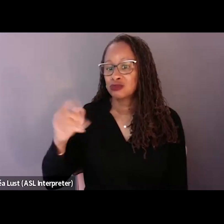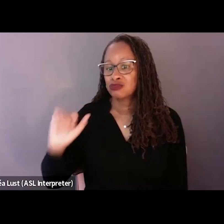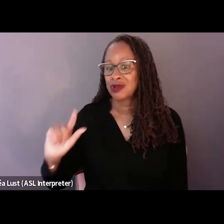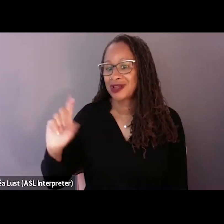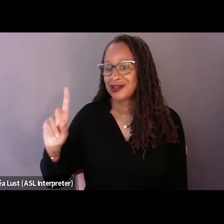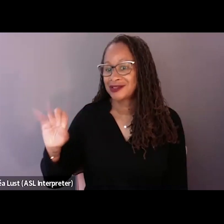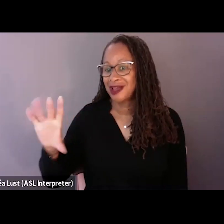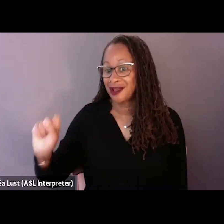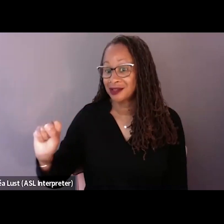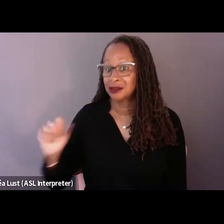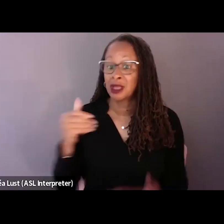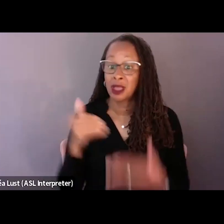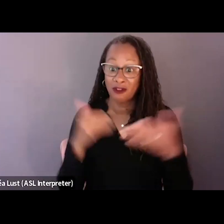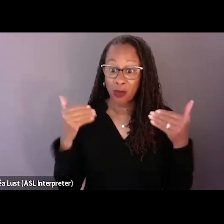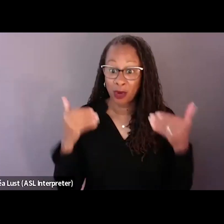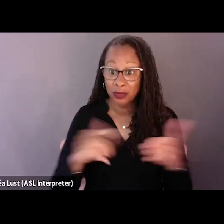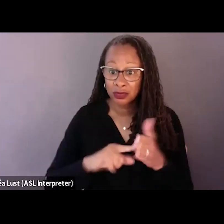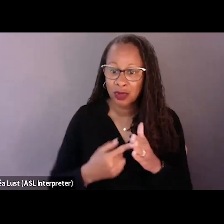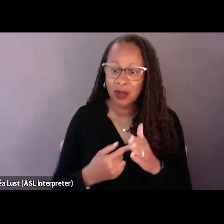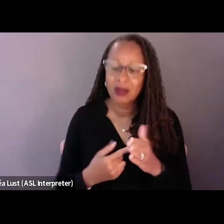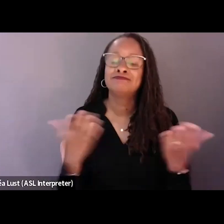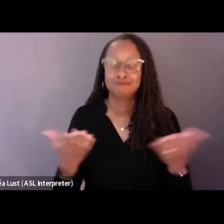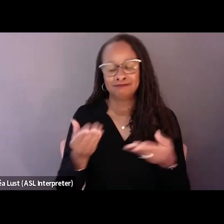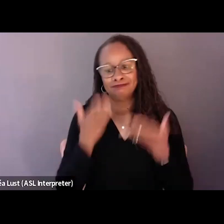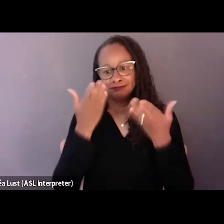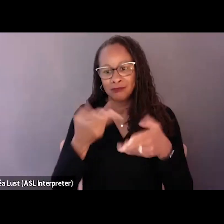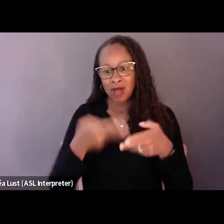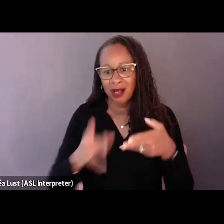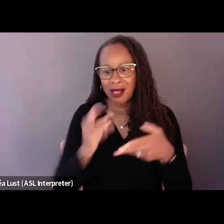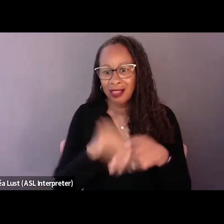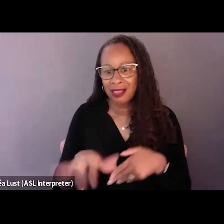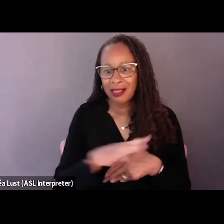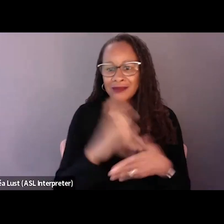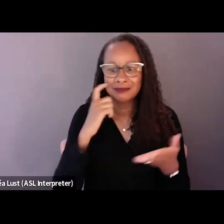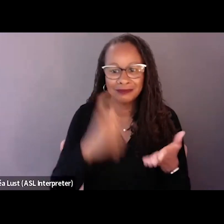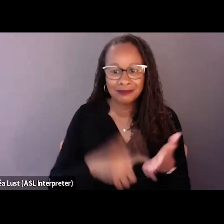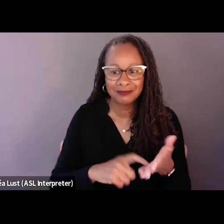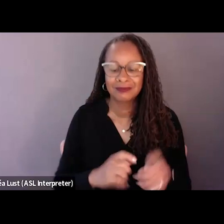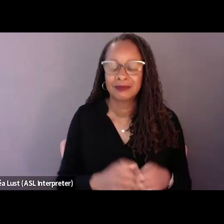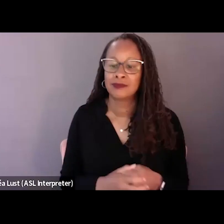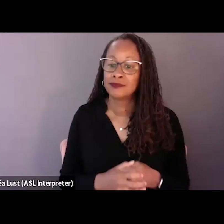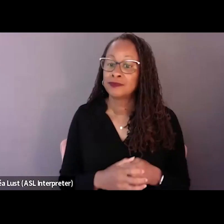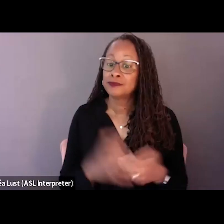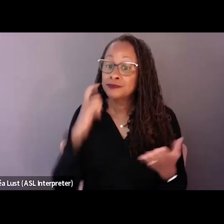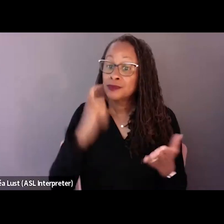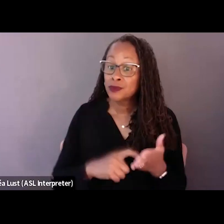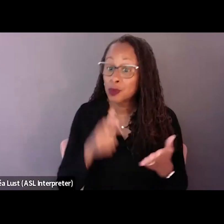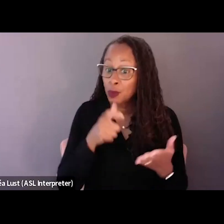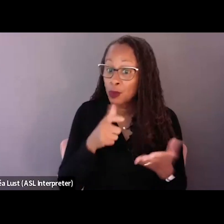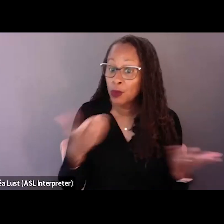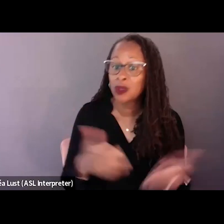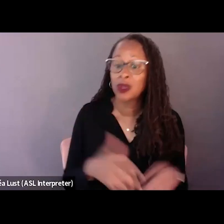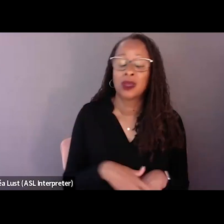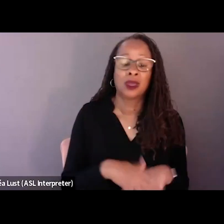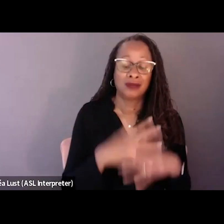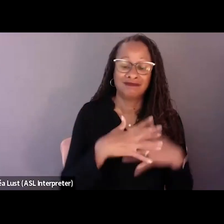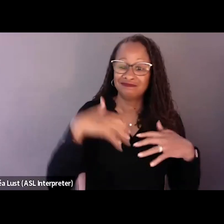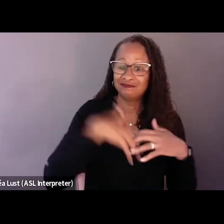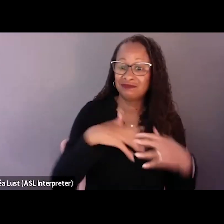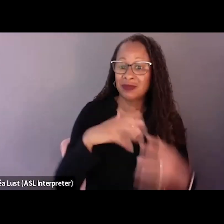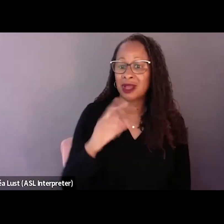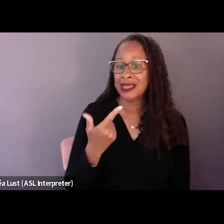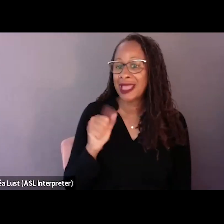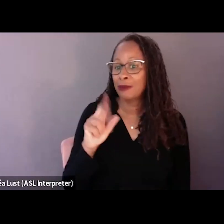Before we start, I'd like to offer a brief land acknowledgement. We recognize the Gabrielino Tongva and